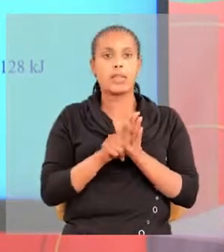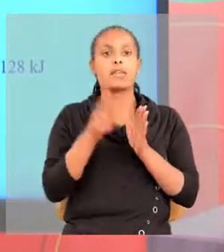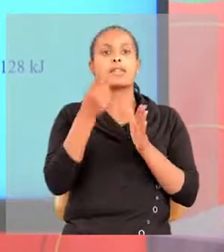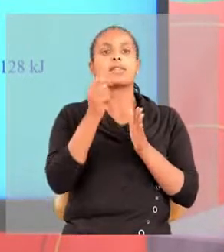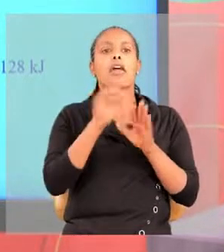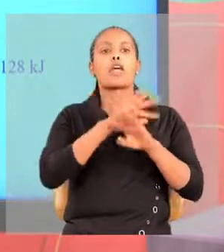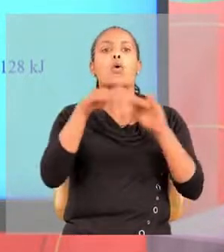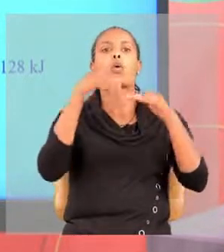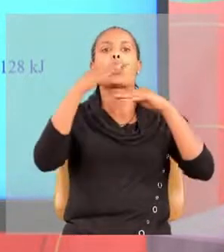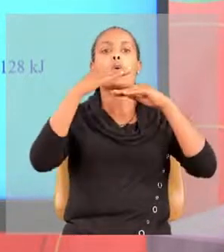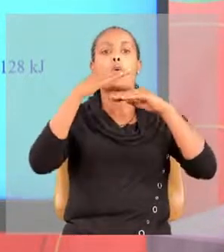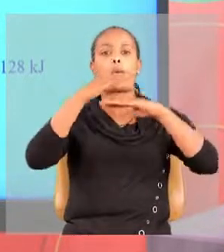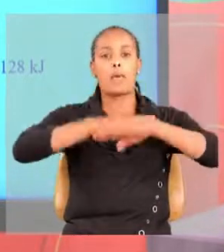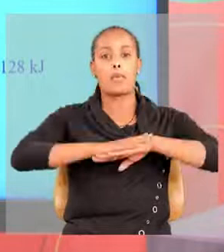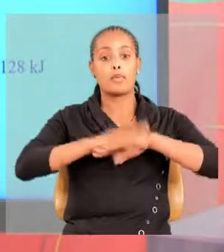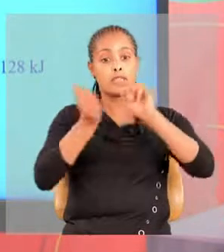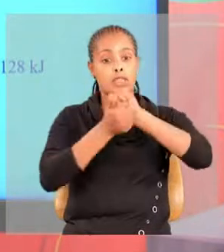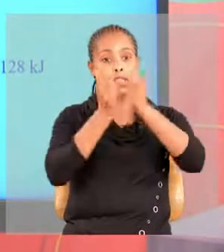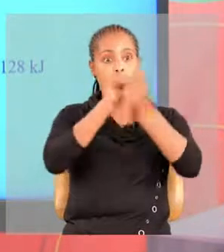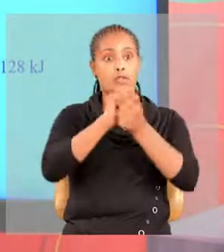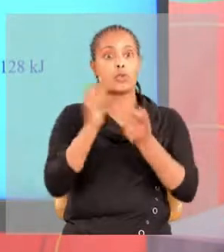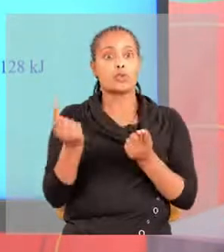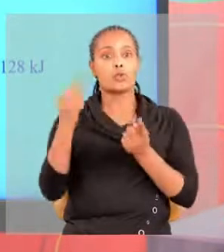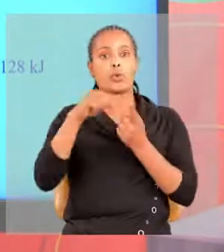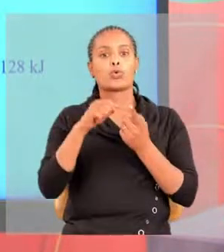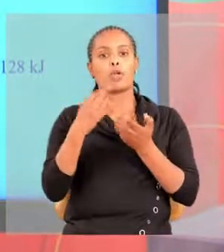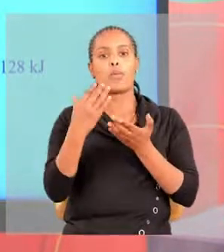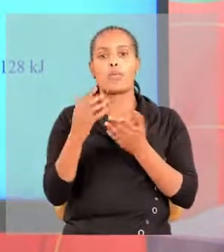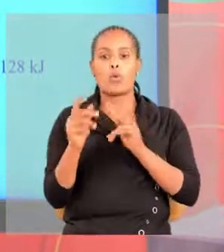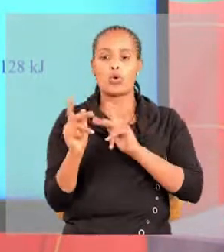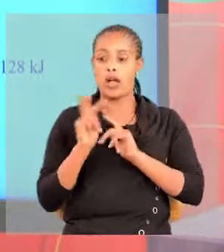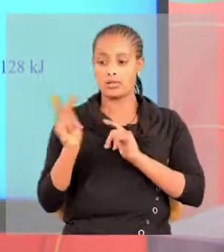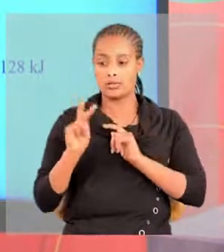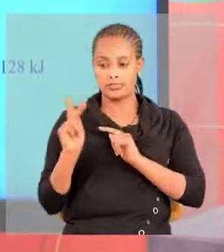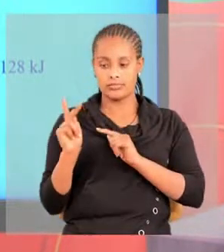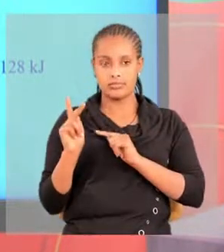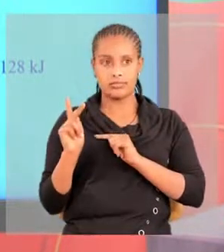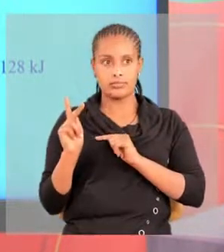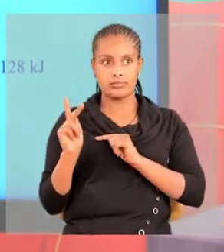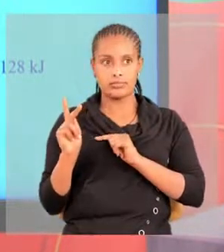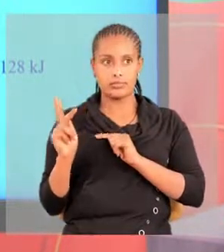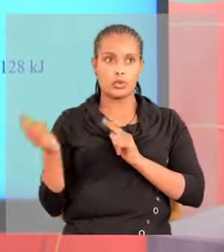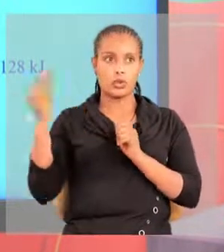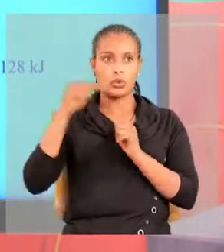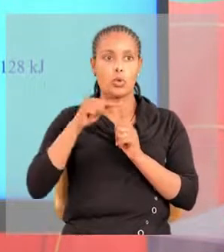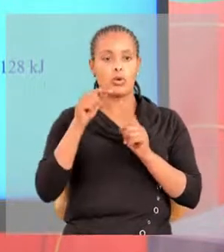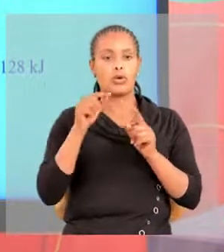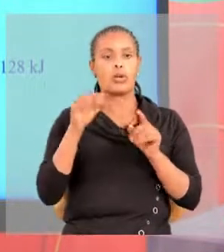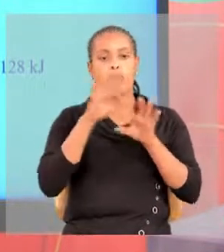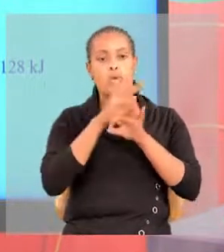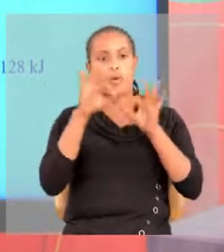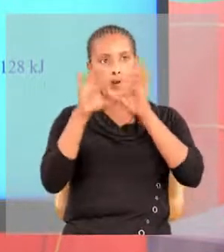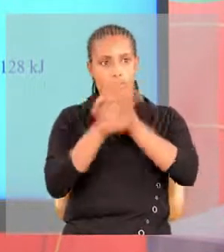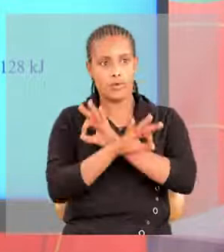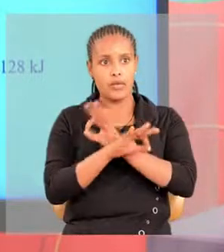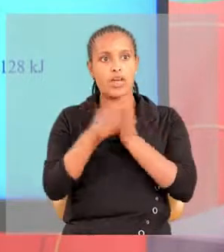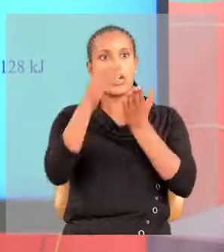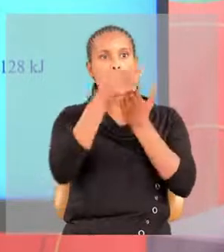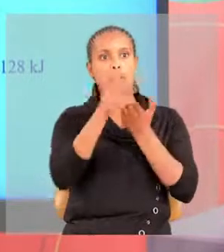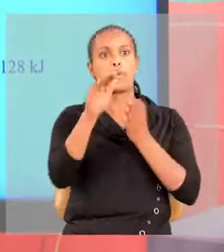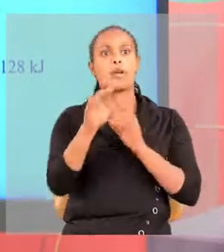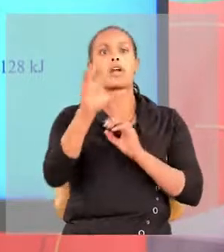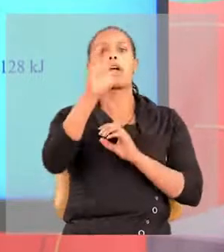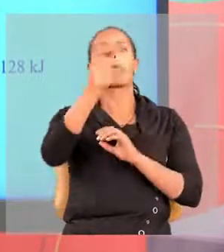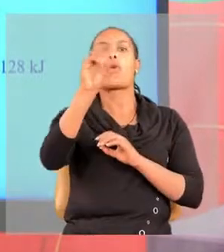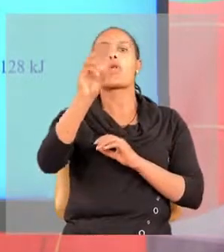the equilibrium shift to the product side to replenish the removed